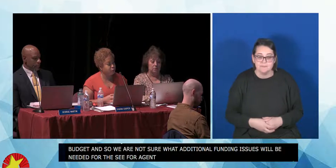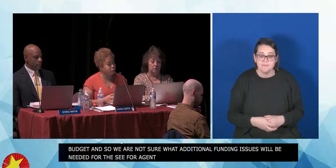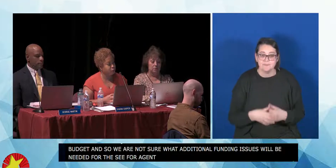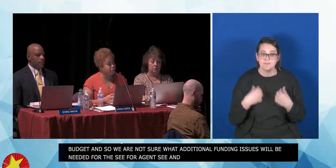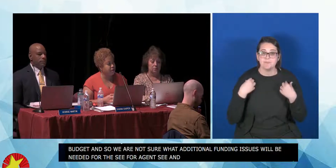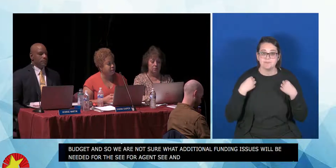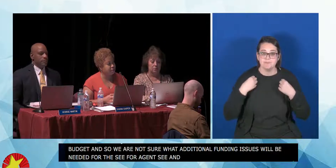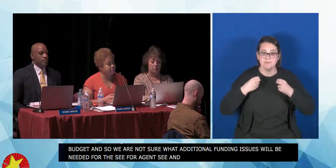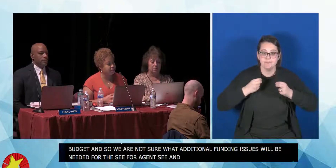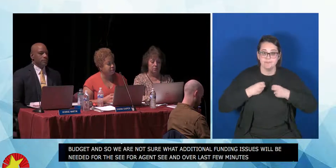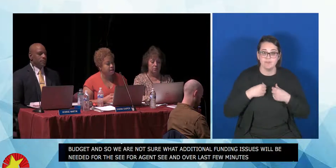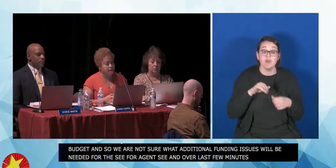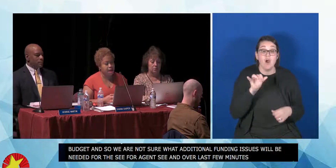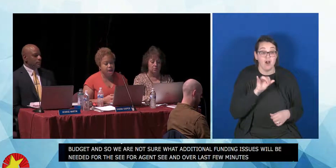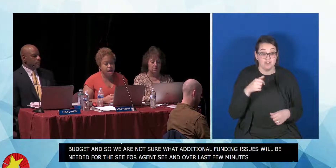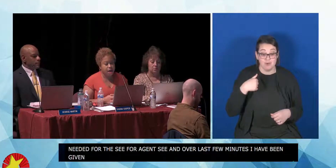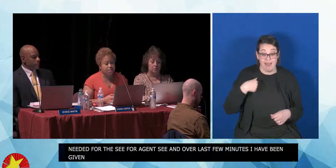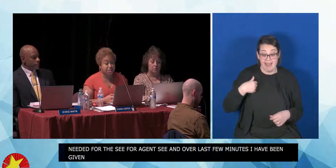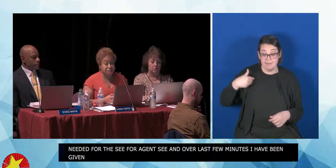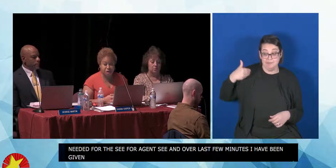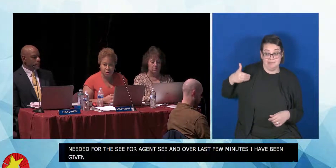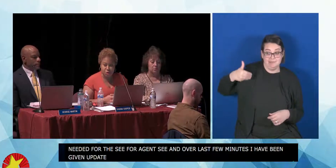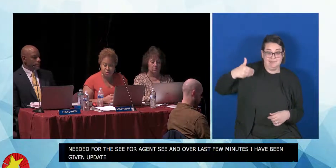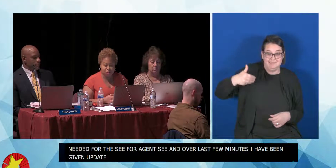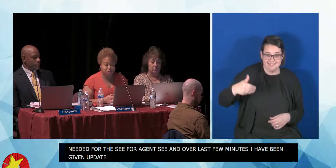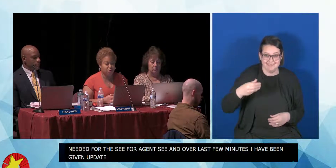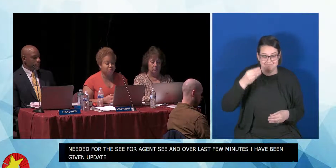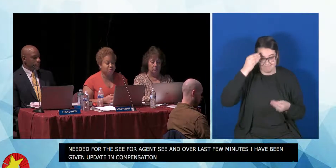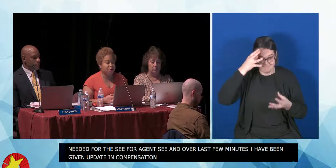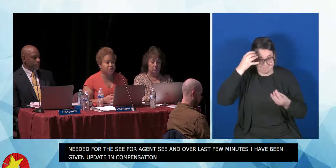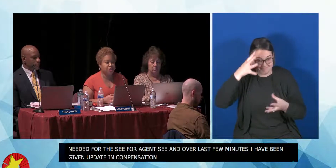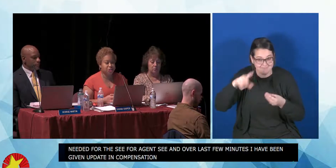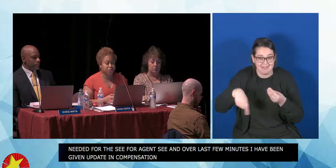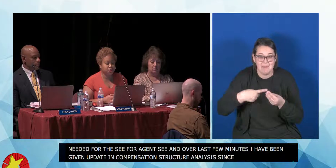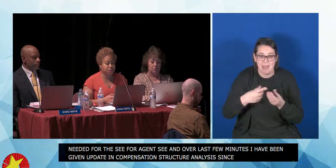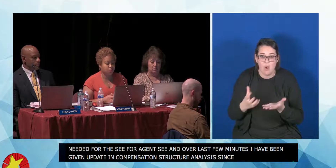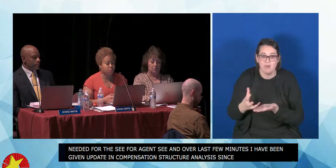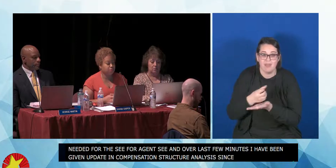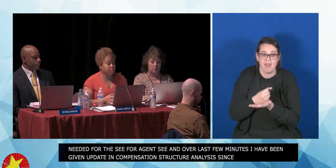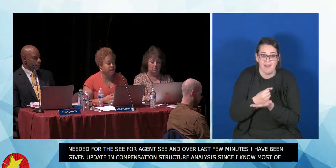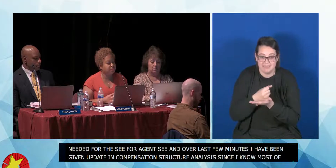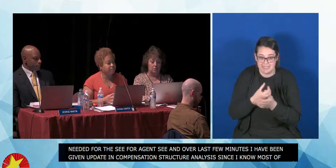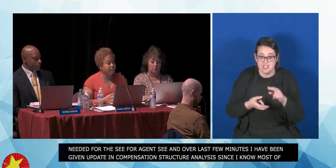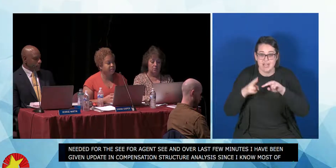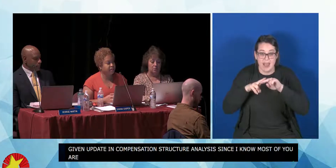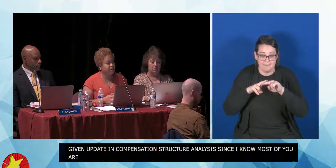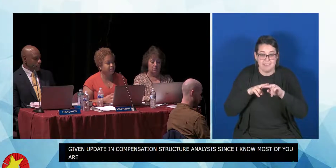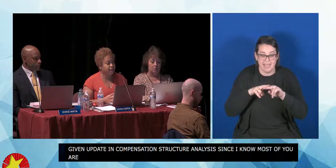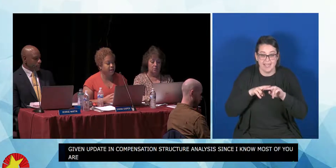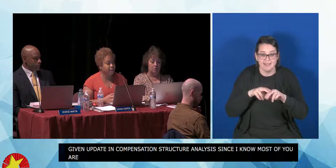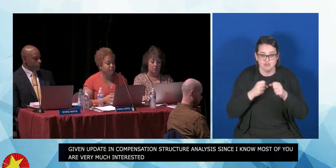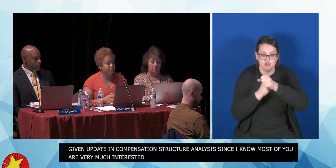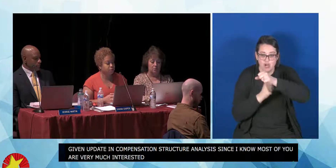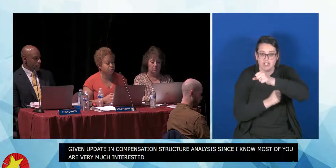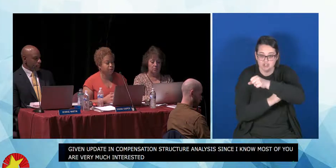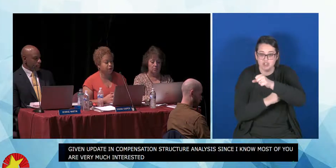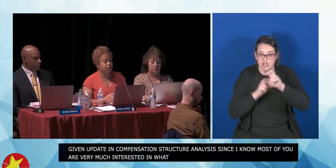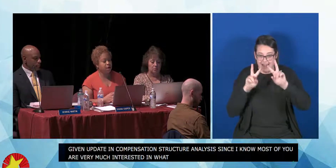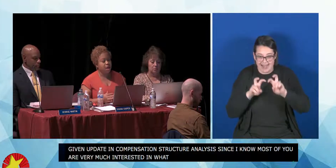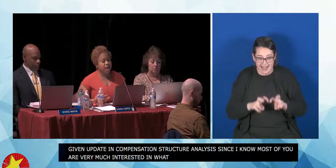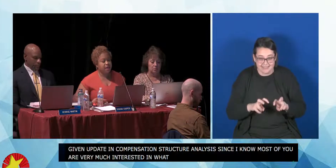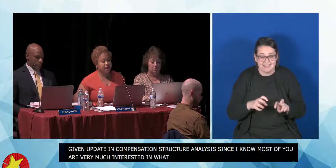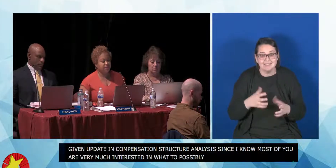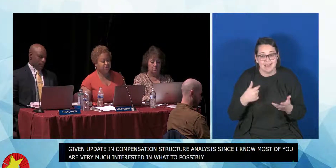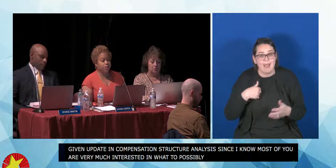compensation structure analysis. Since I know most of you are very much interested in what to possibly expect for the upcoming school